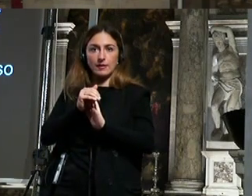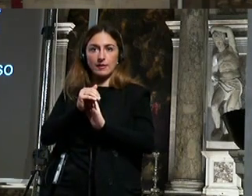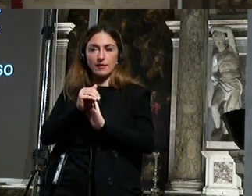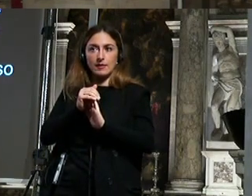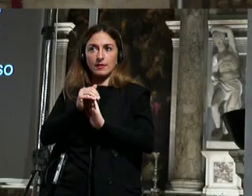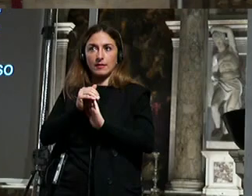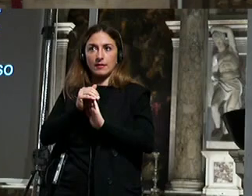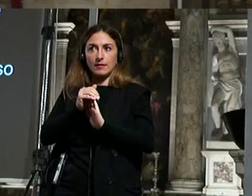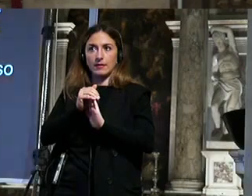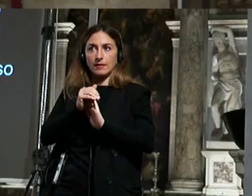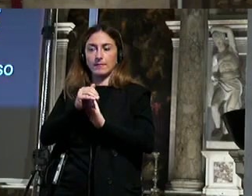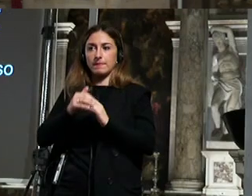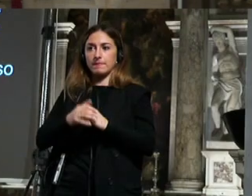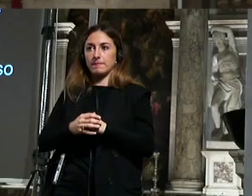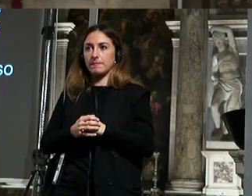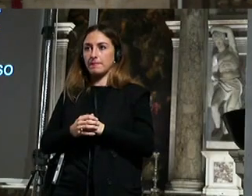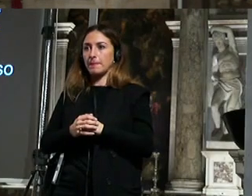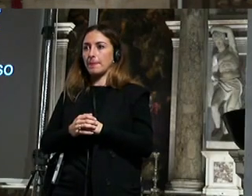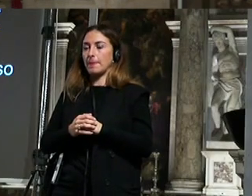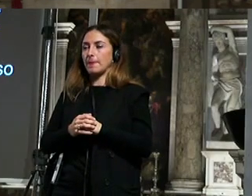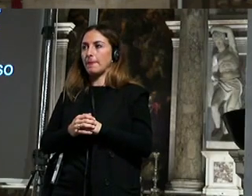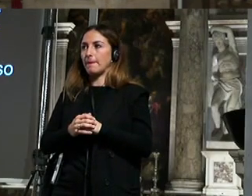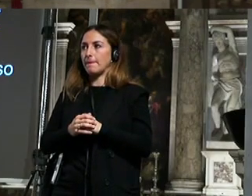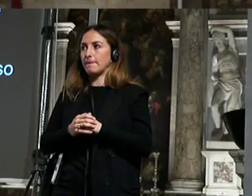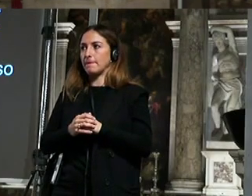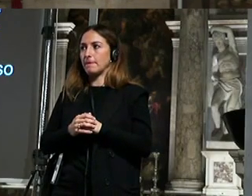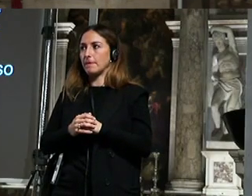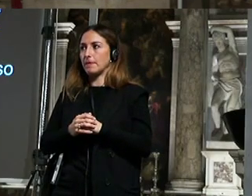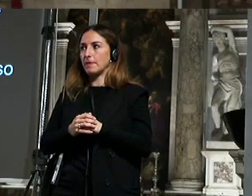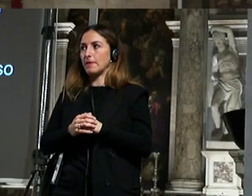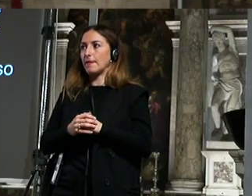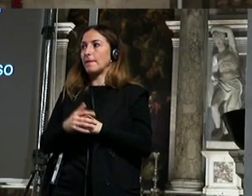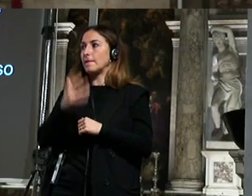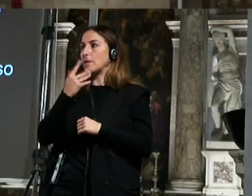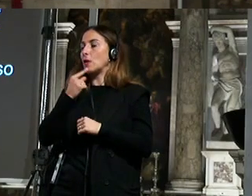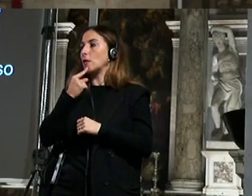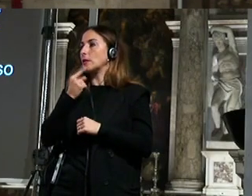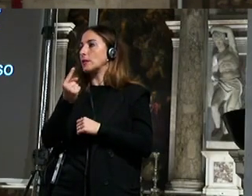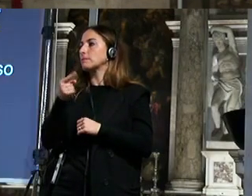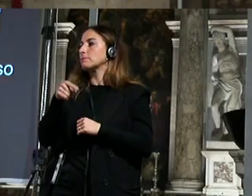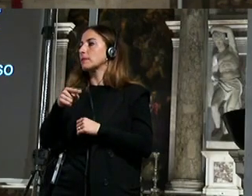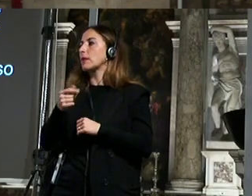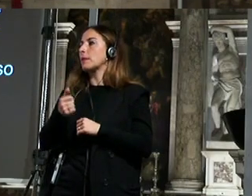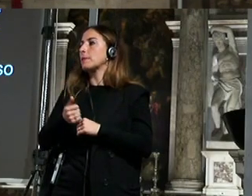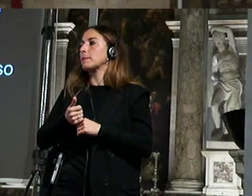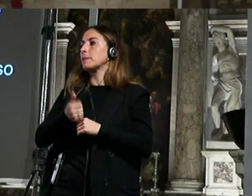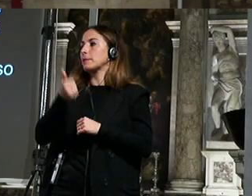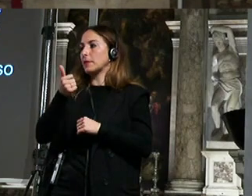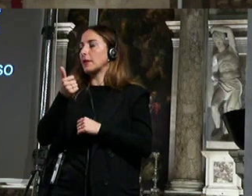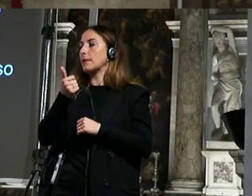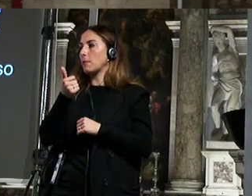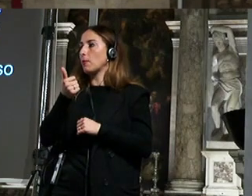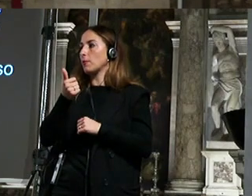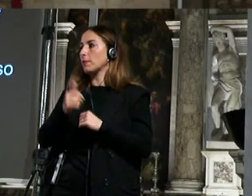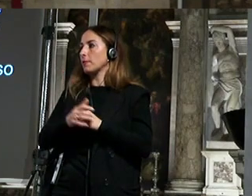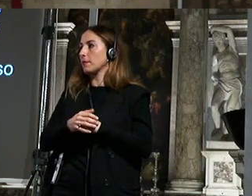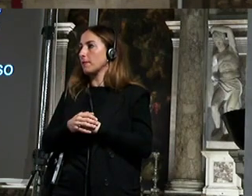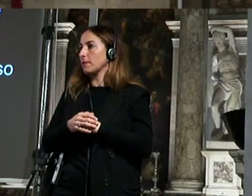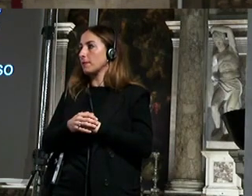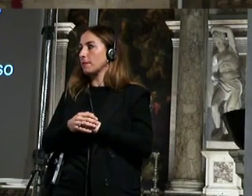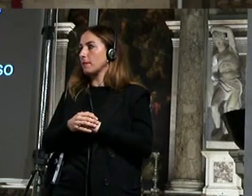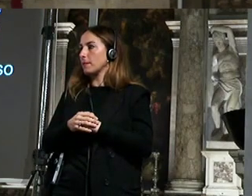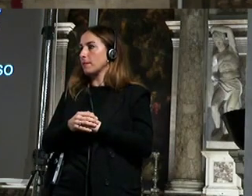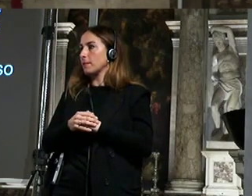tonight. And I want to just say that this is the first event that I have done in